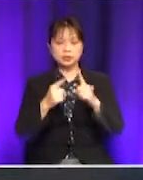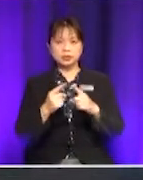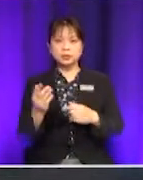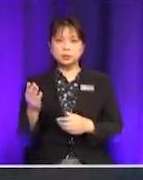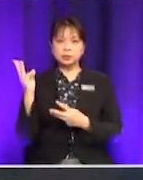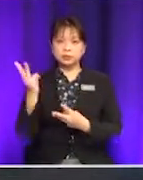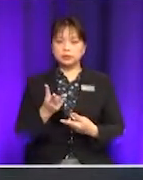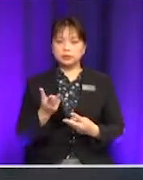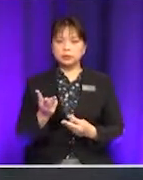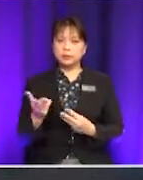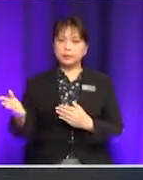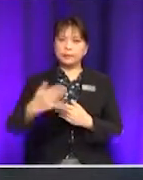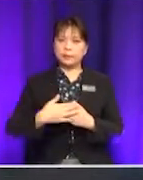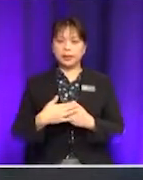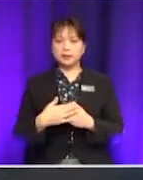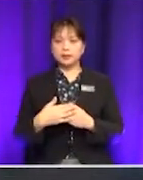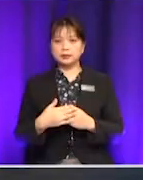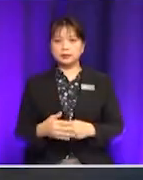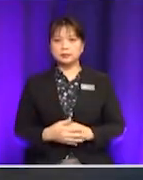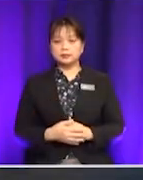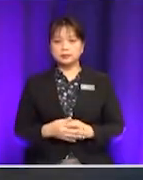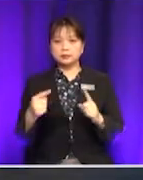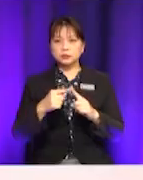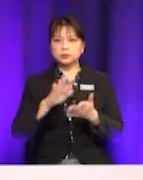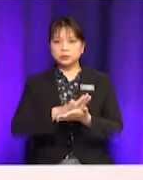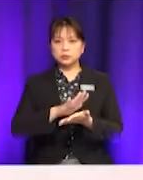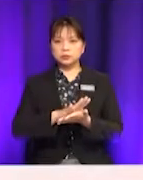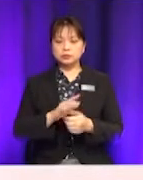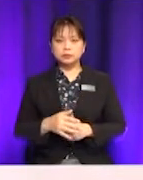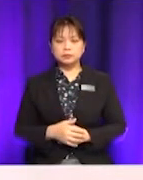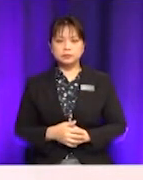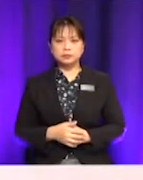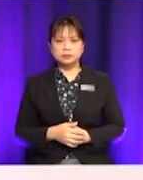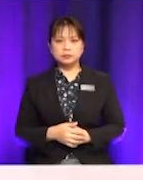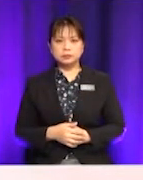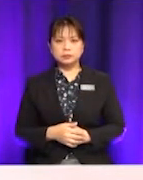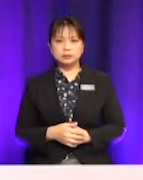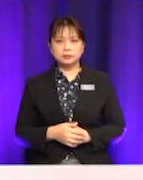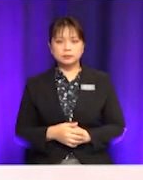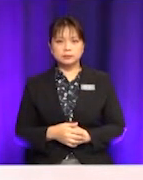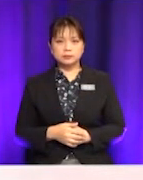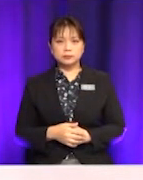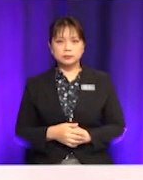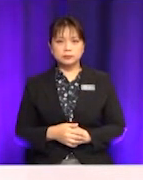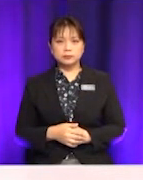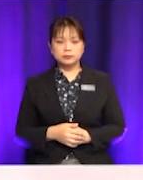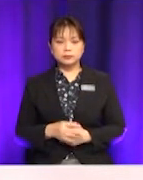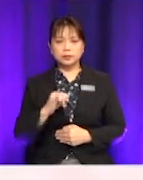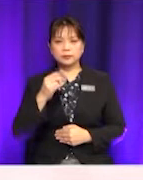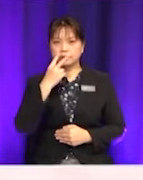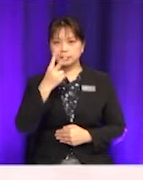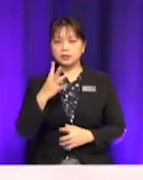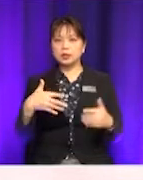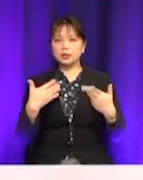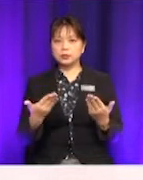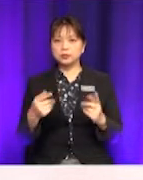Welcome back. It's time for the answers to last week's quiz. Jenny is here with me to reveal all. Let's see how you did at